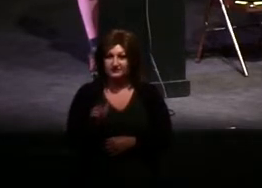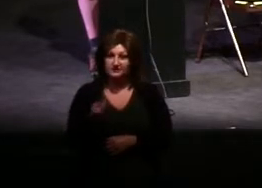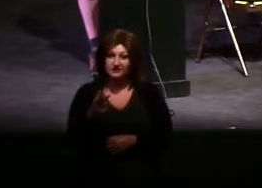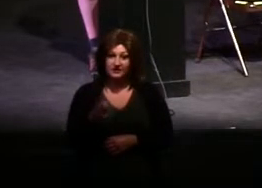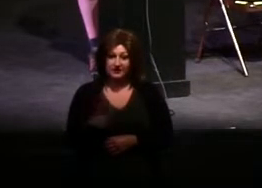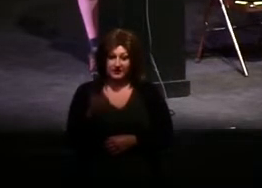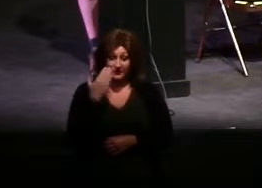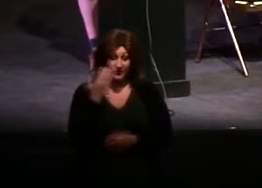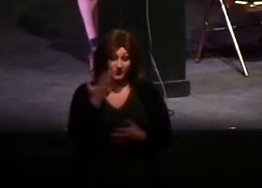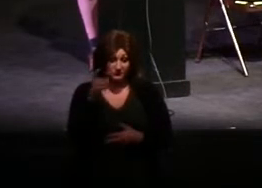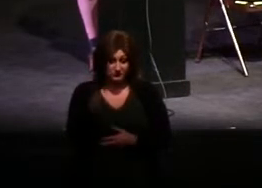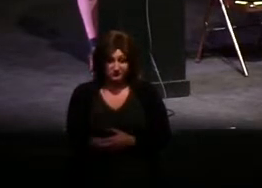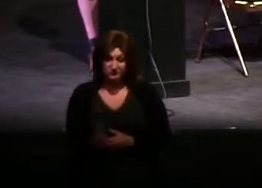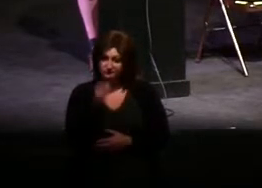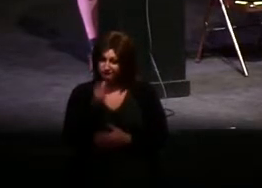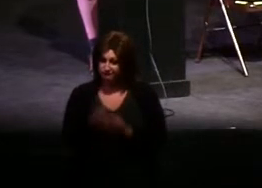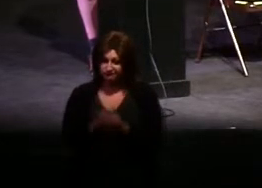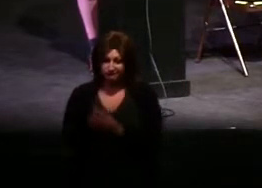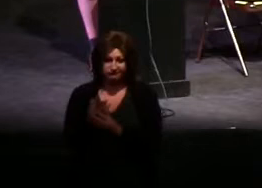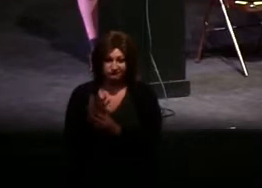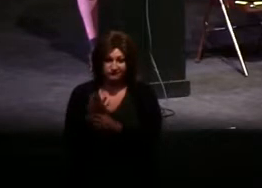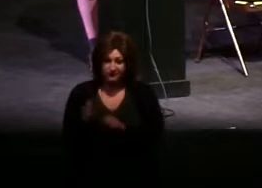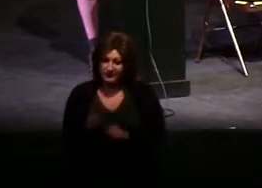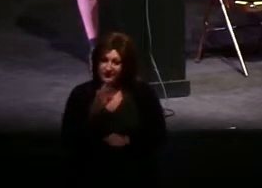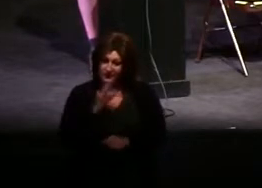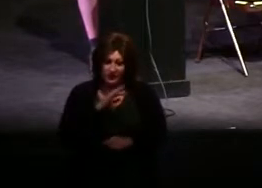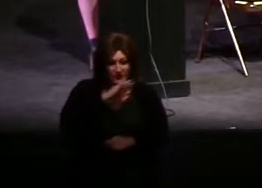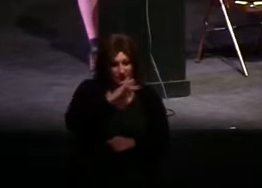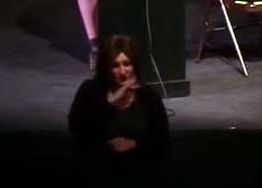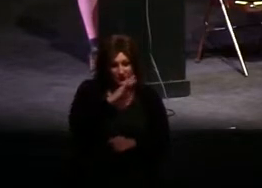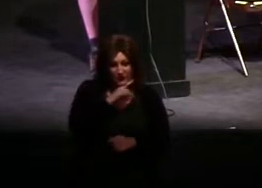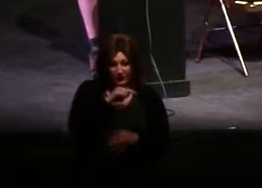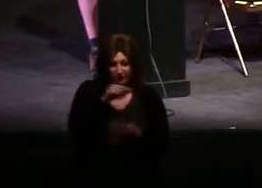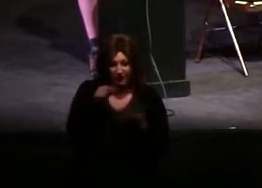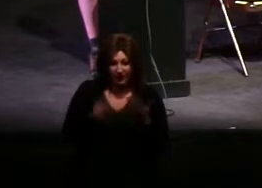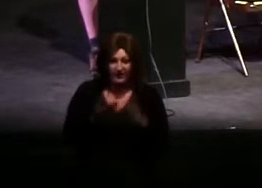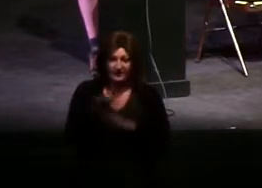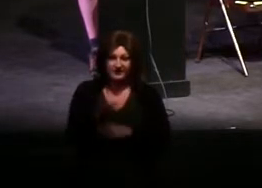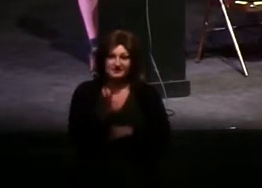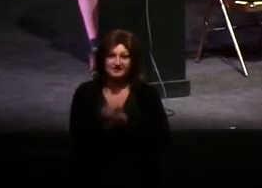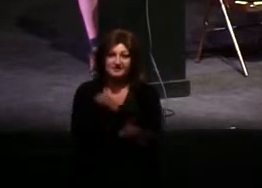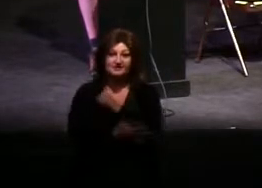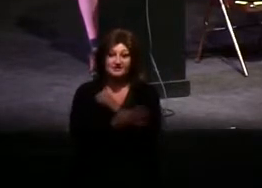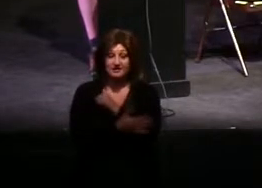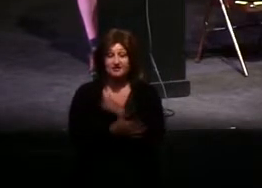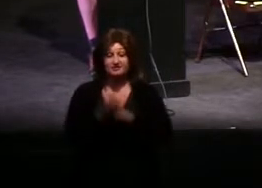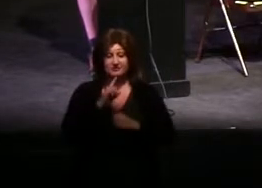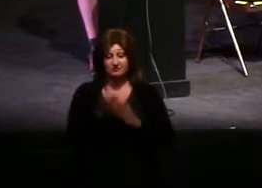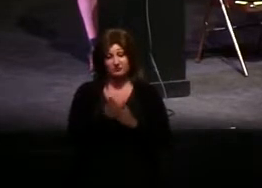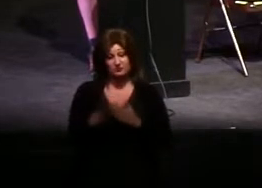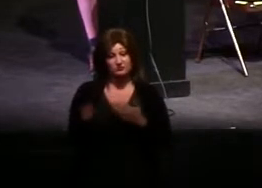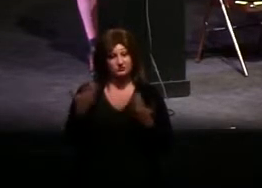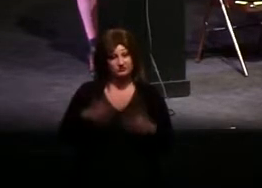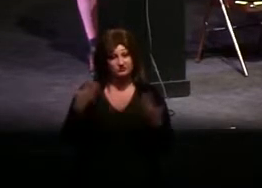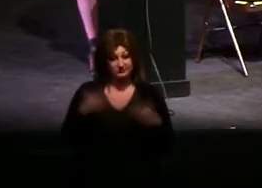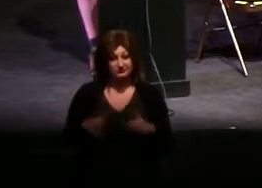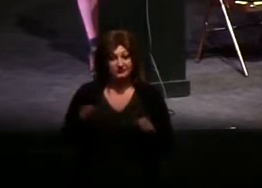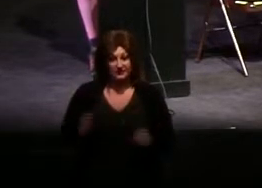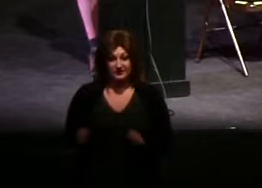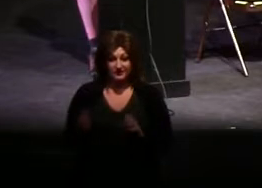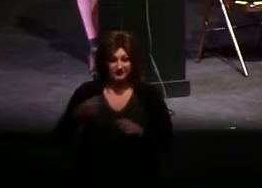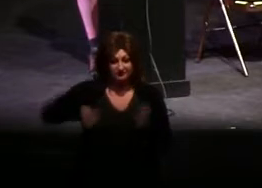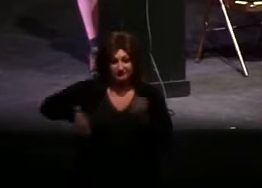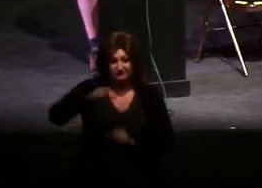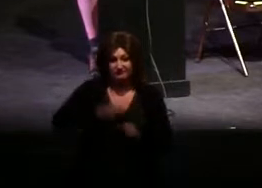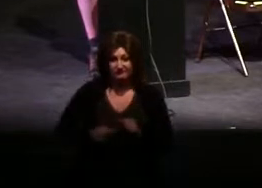should and shouldn't be grown there. He can talk dirt across six countries, which gives him certain marketability in a